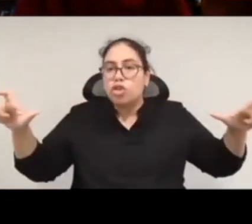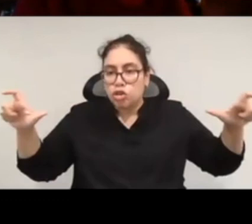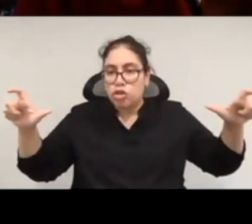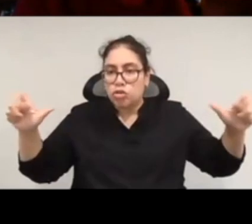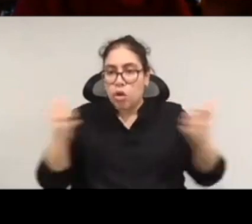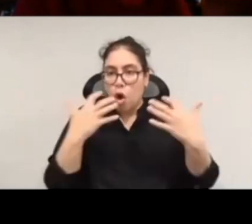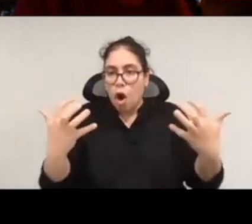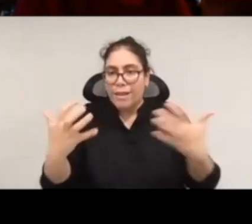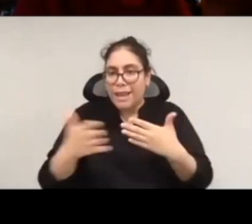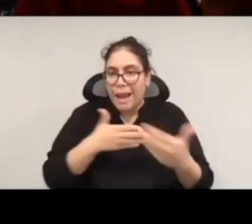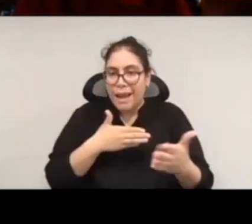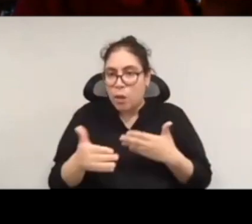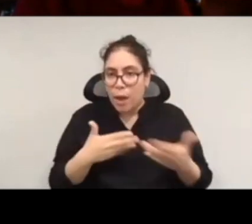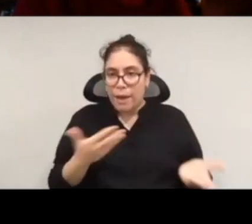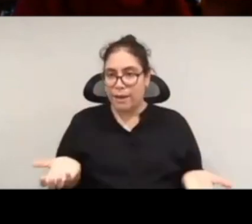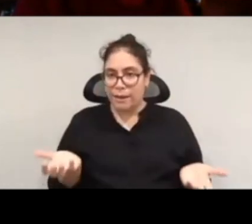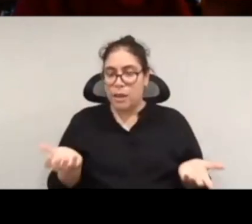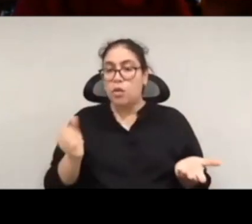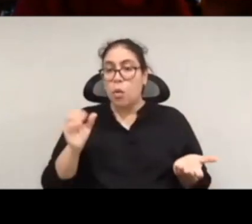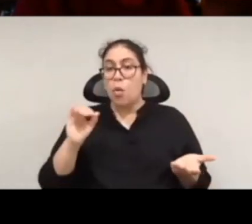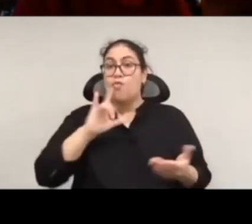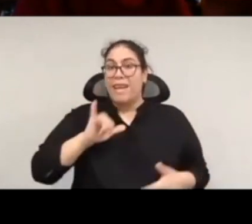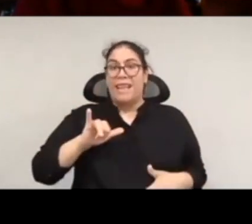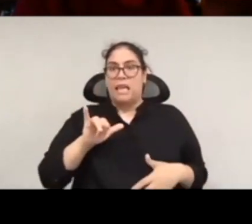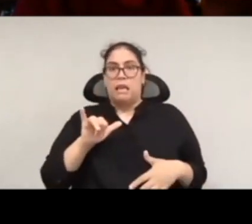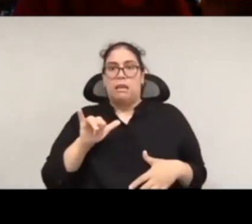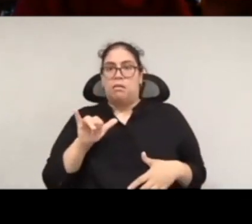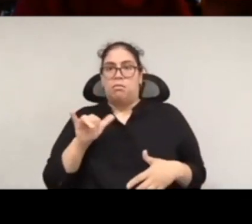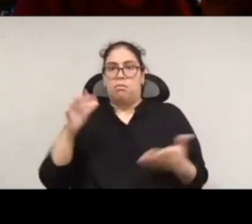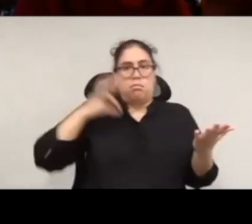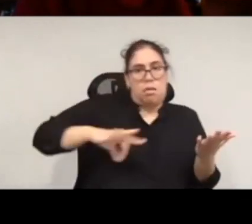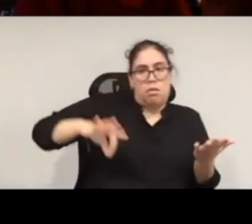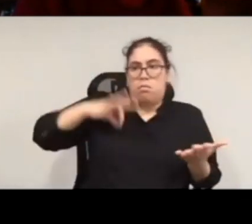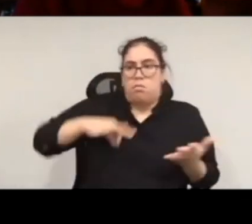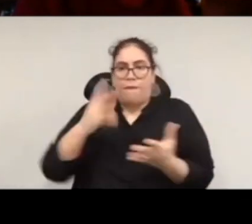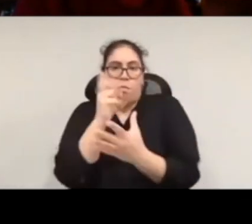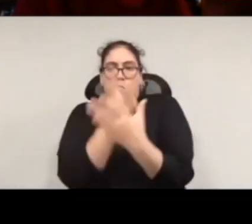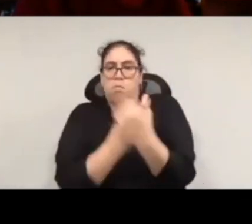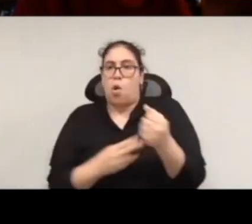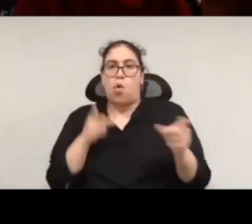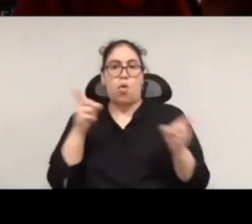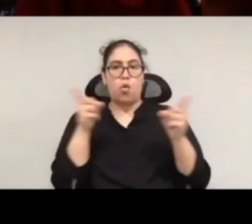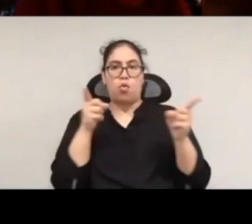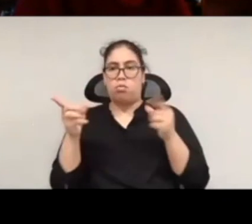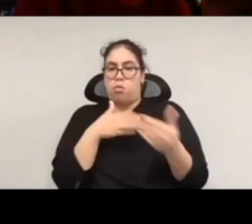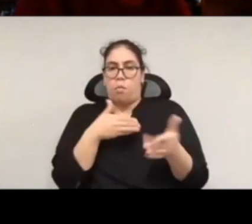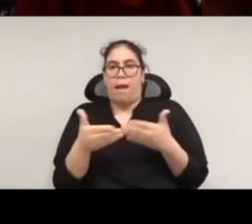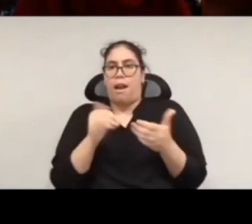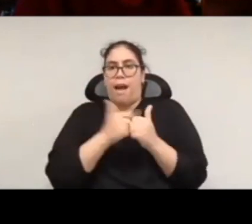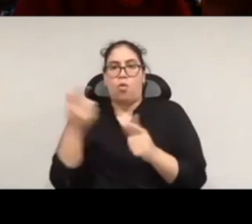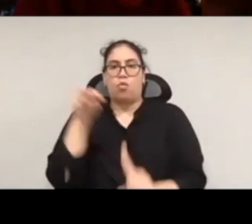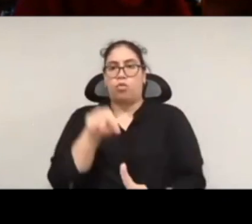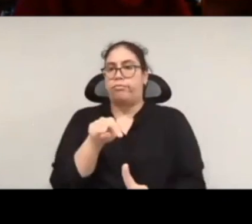anyhow. So really, it's a win-win no matter how you look at it.